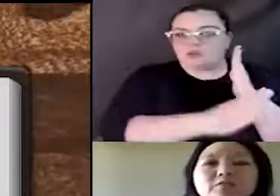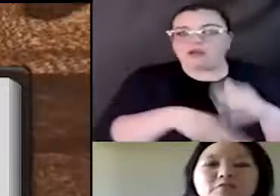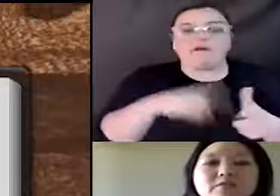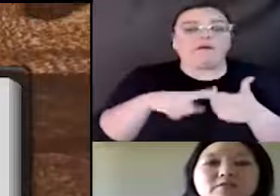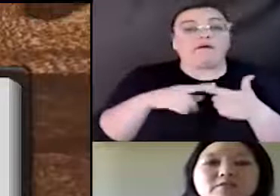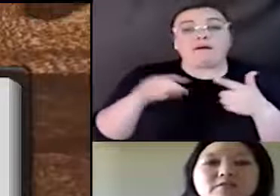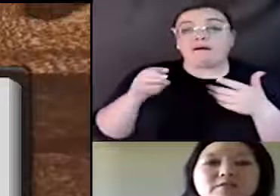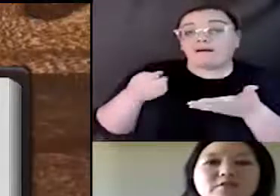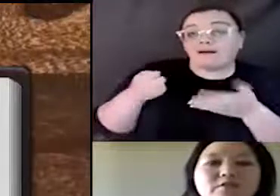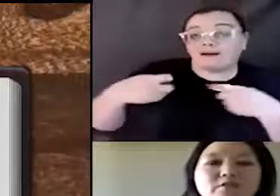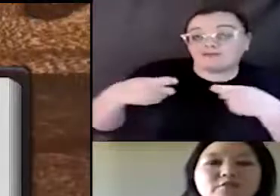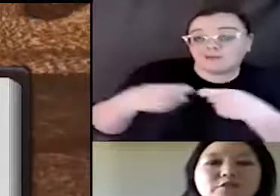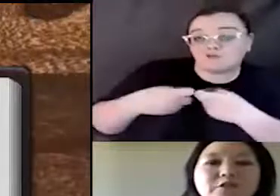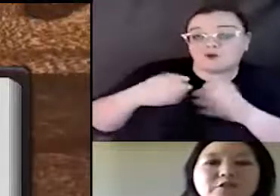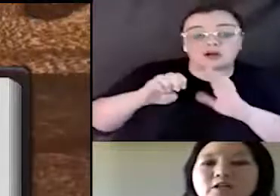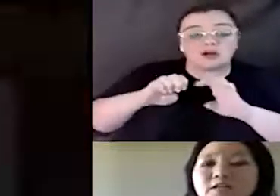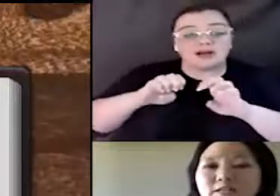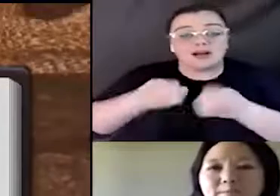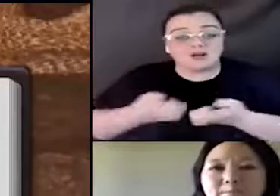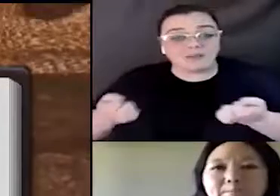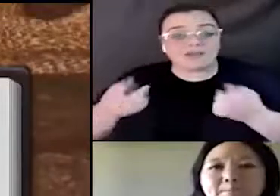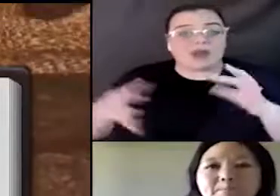to the furniture.